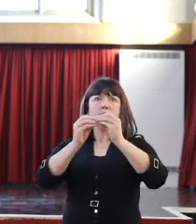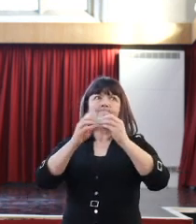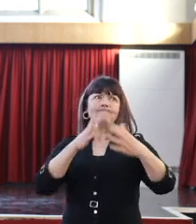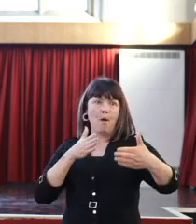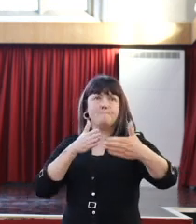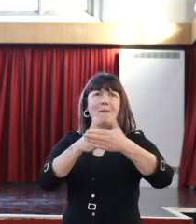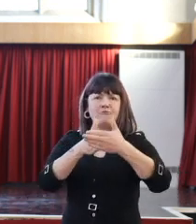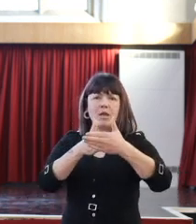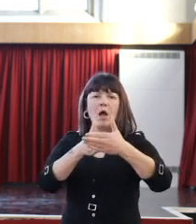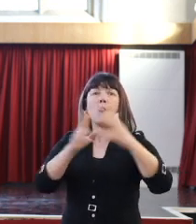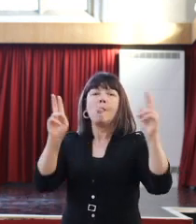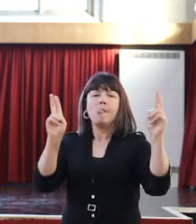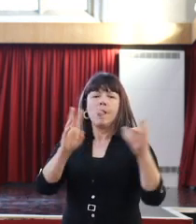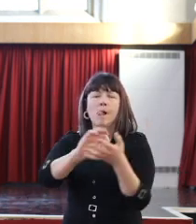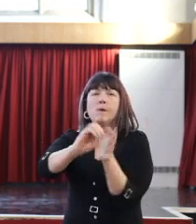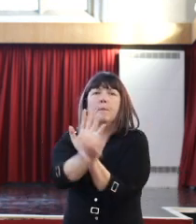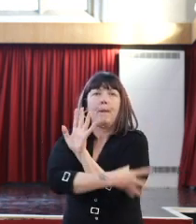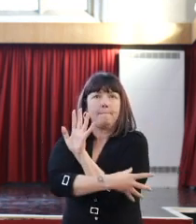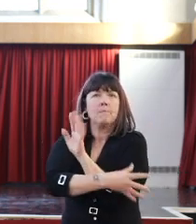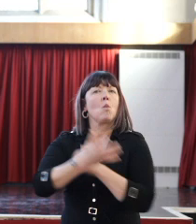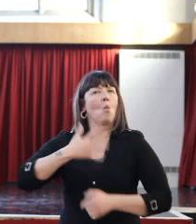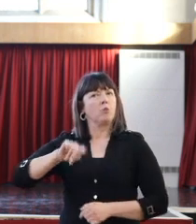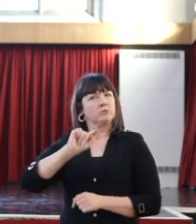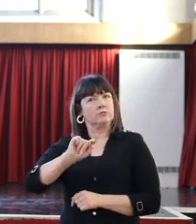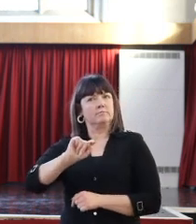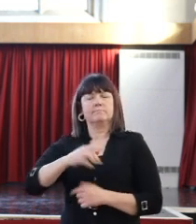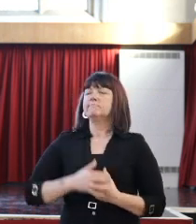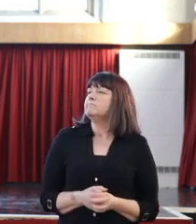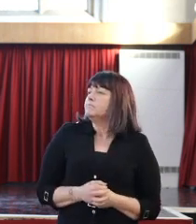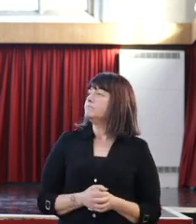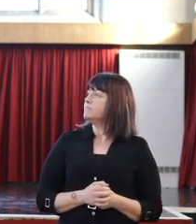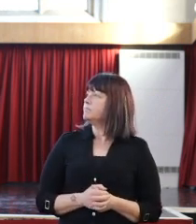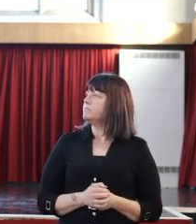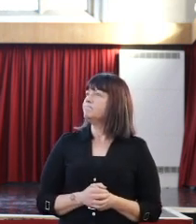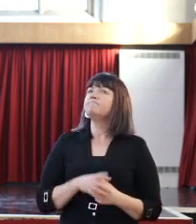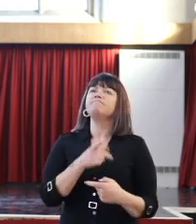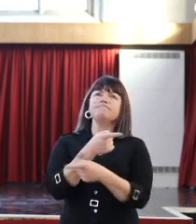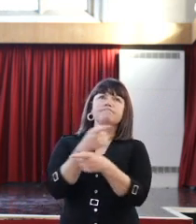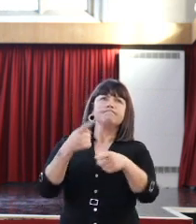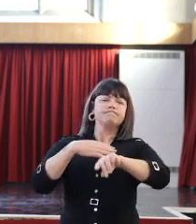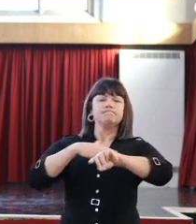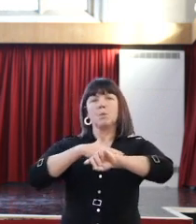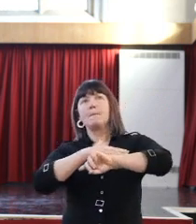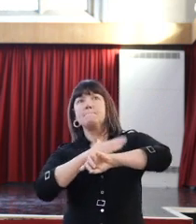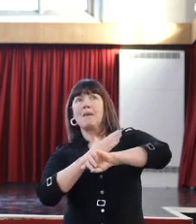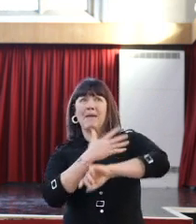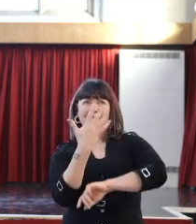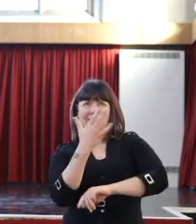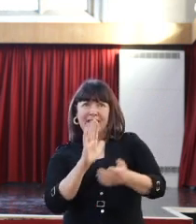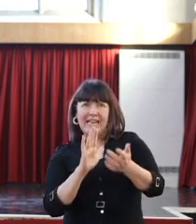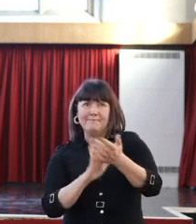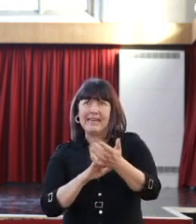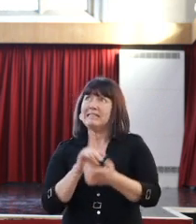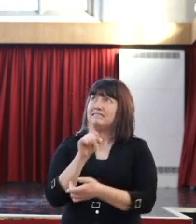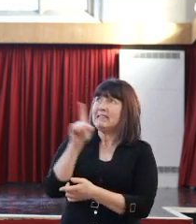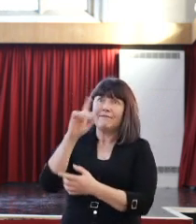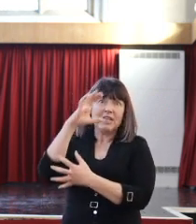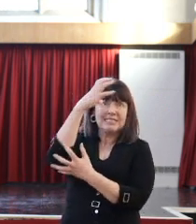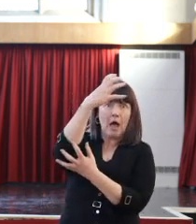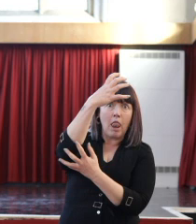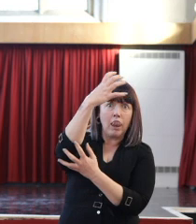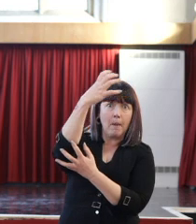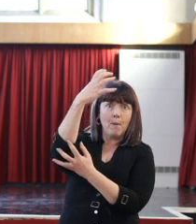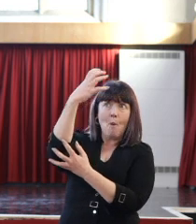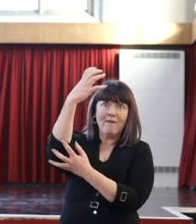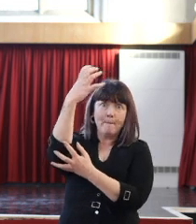can. So, trying to make this stuff a bit interesting. I know I've got 15 minutes. The sun may be my timer, though, so let me know if that starts to